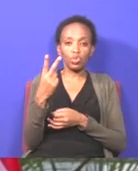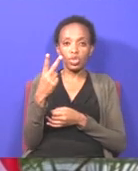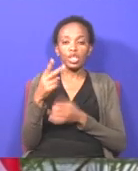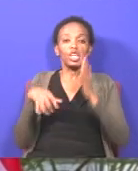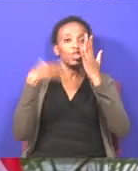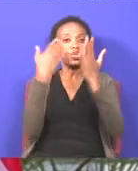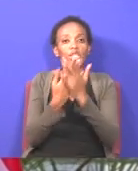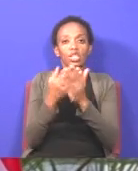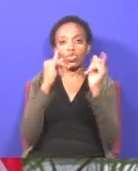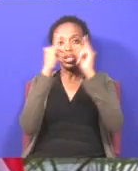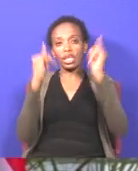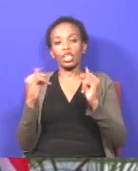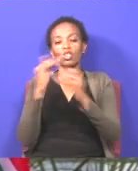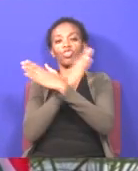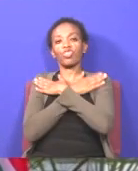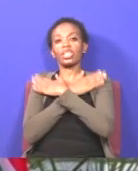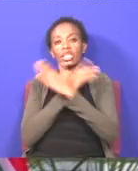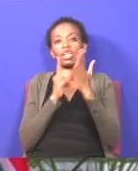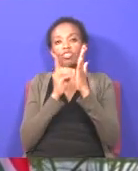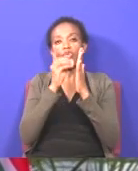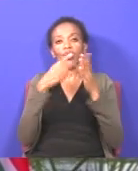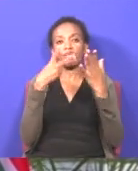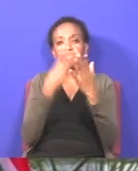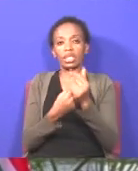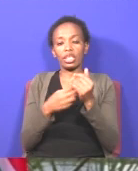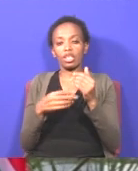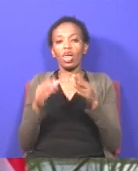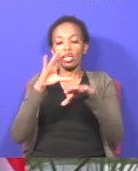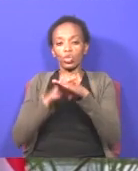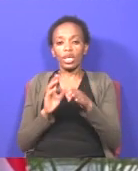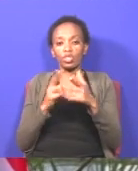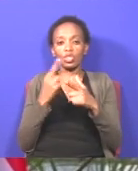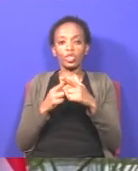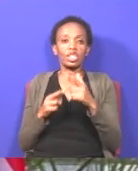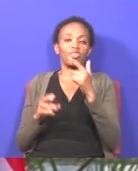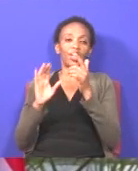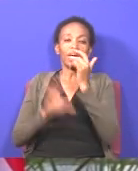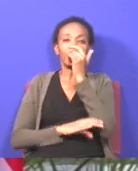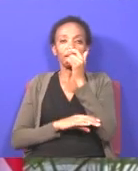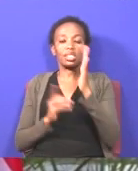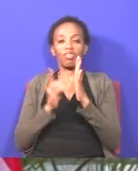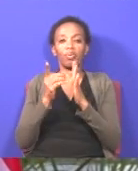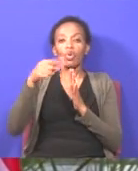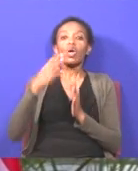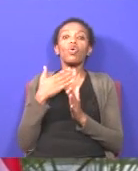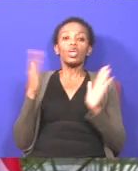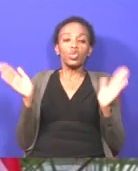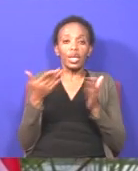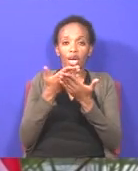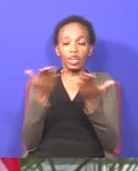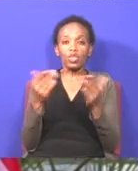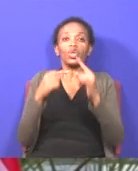reach out to our international friends and development partners to harness resources for this country's development. We want to encourage you